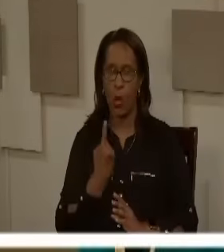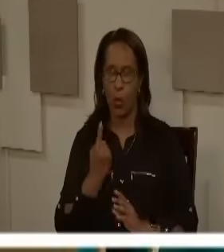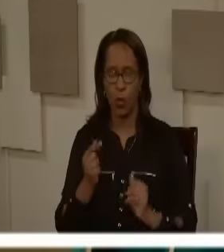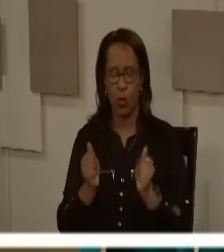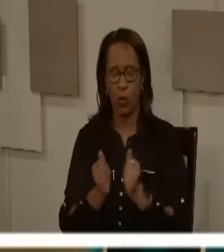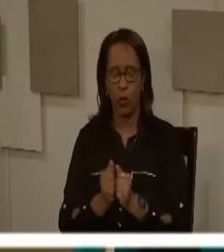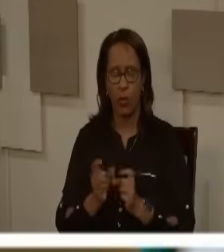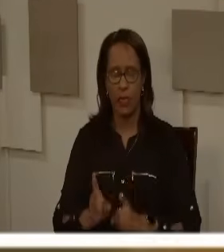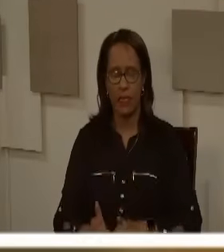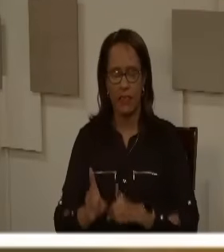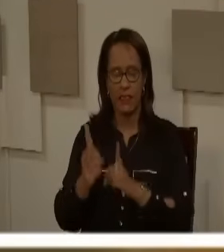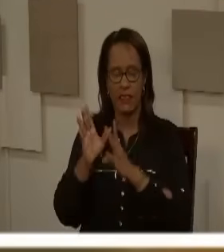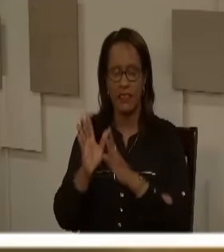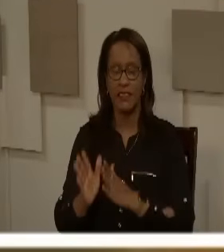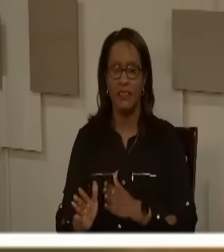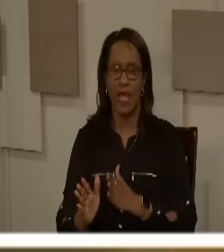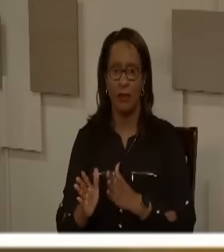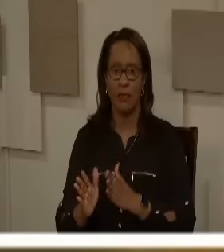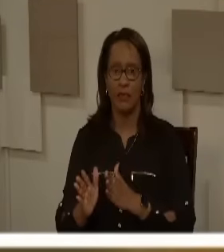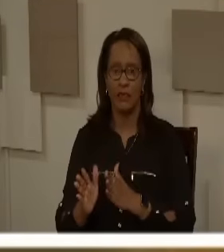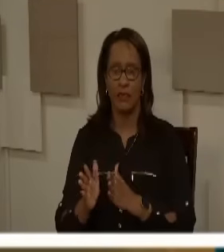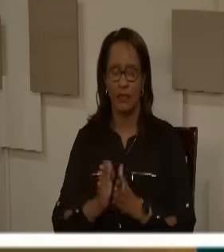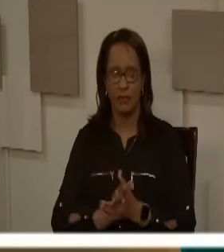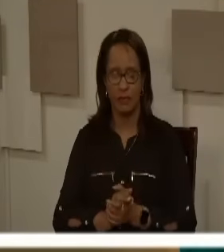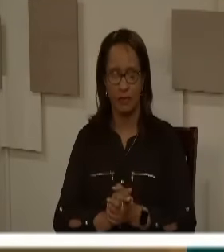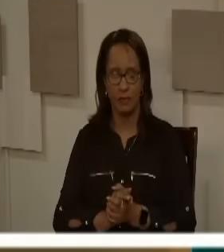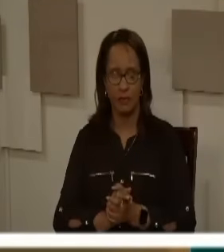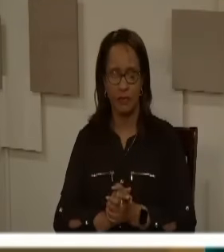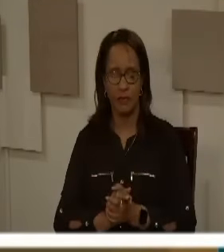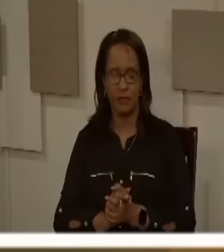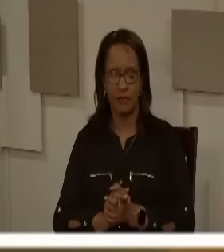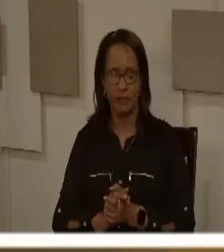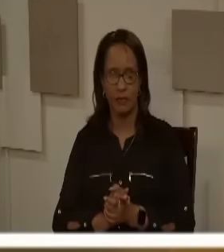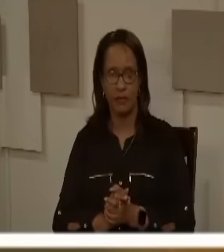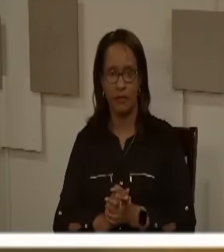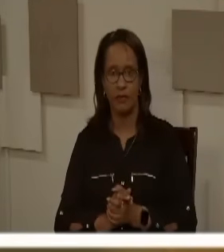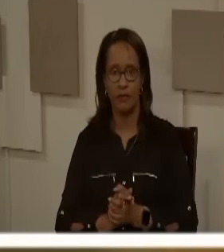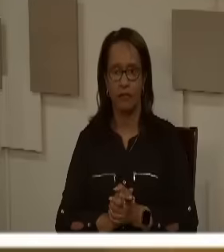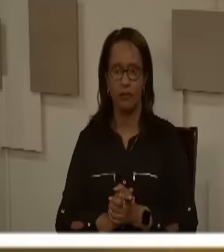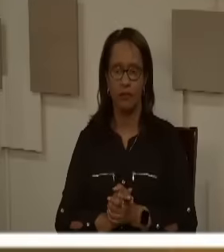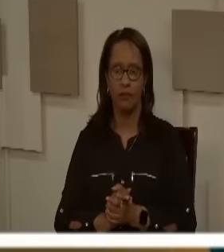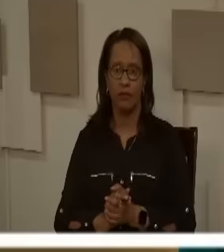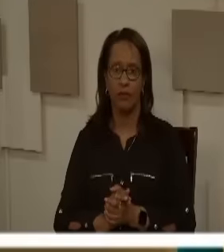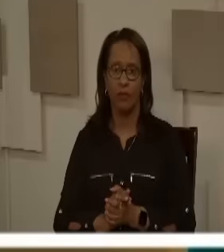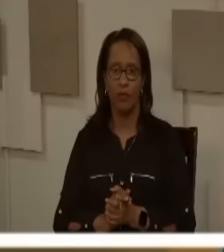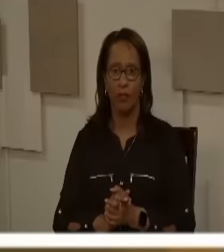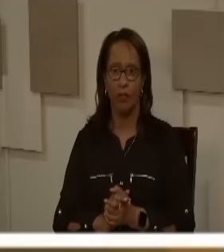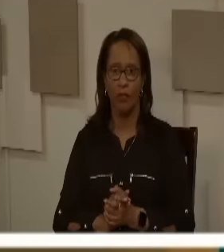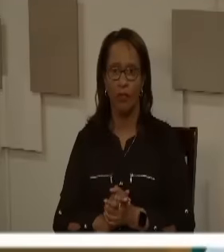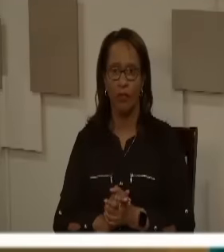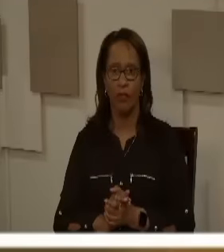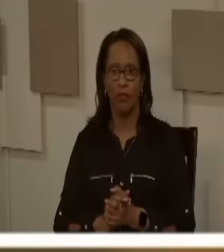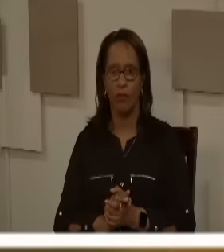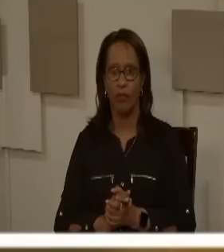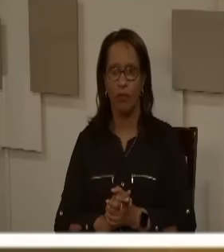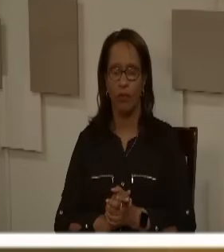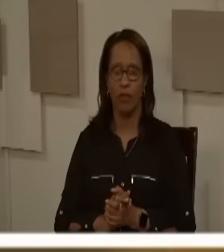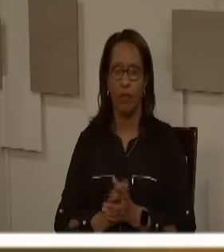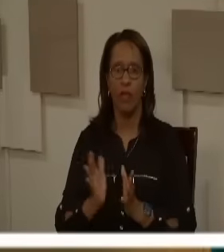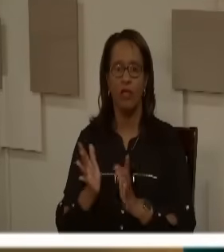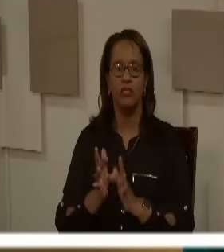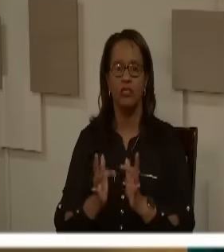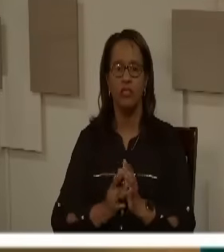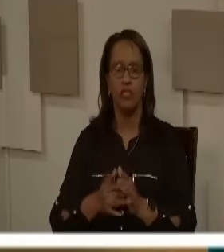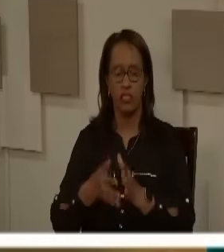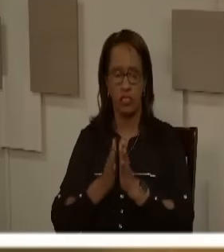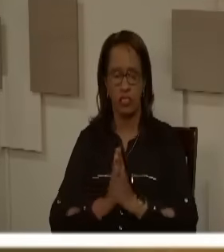an outmost part of Israel. It's the furthest part away from Jerusalem. After that is Lebanon. Have him